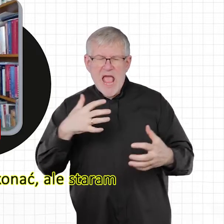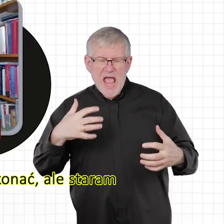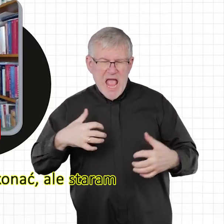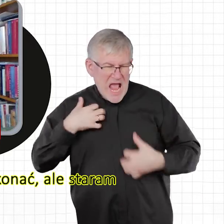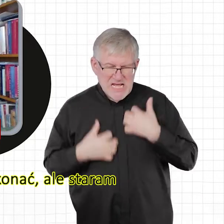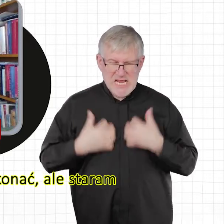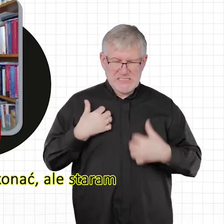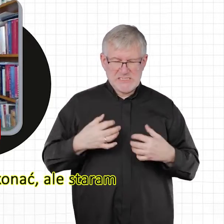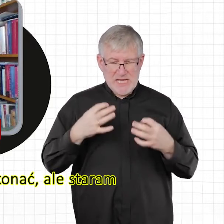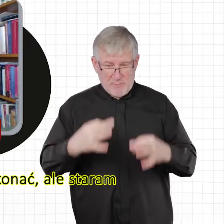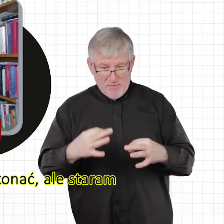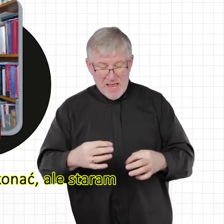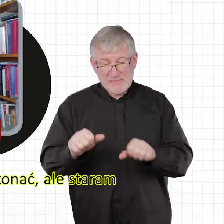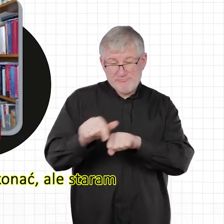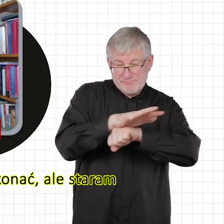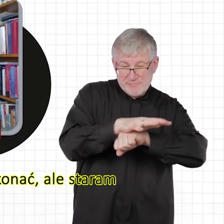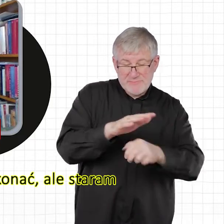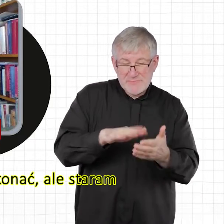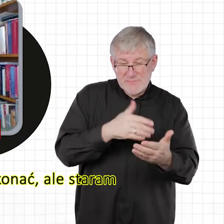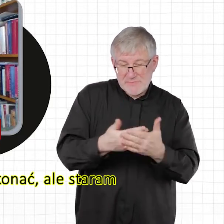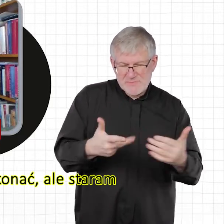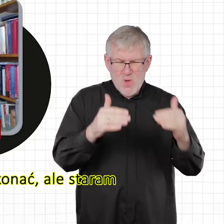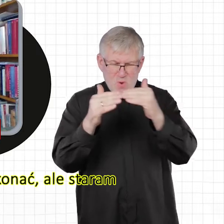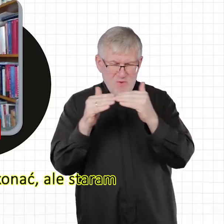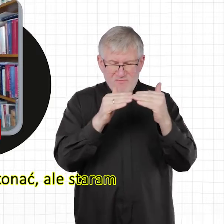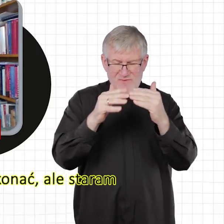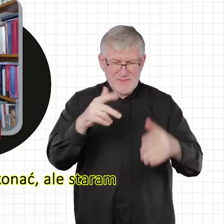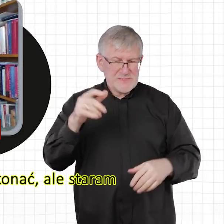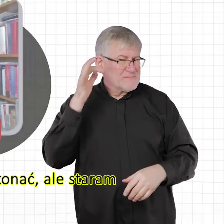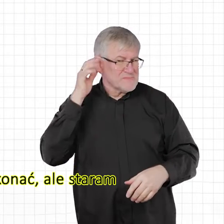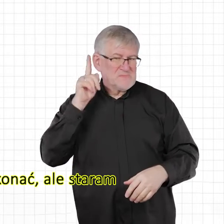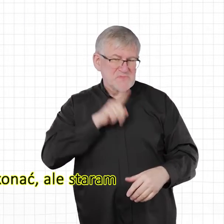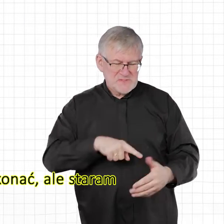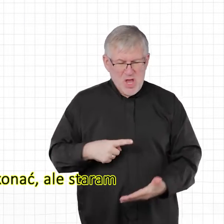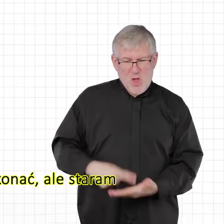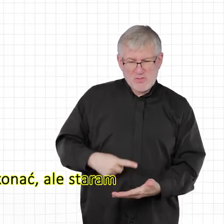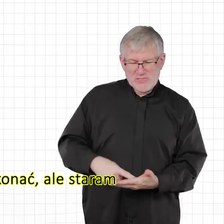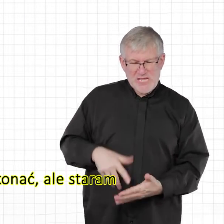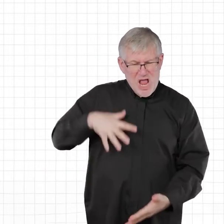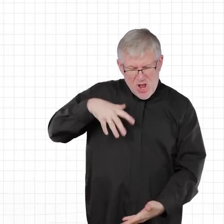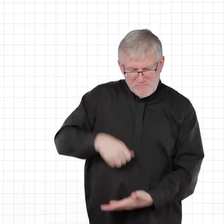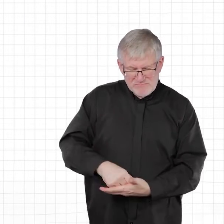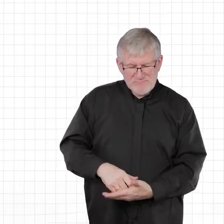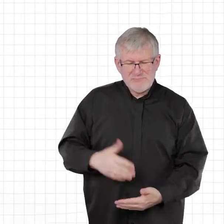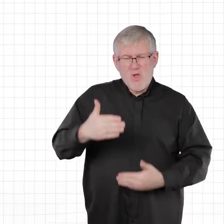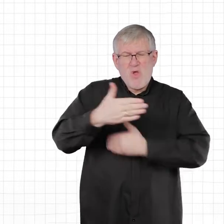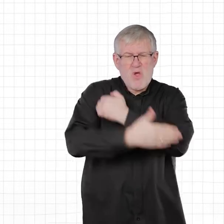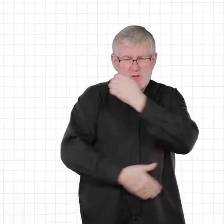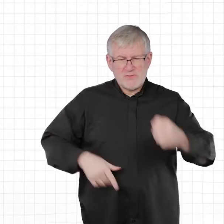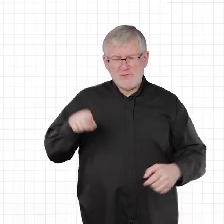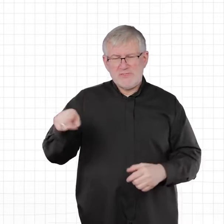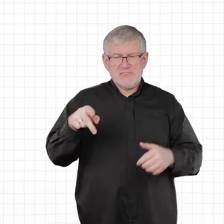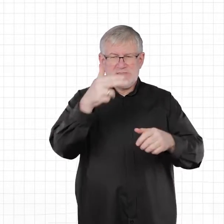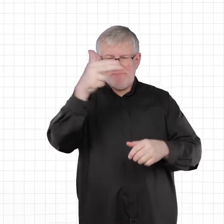Well, I'm not sure I can convince them all the time, but I try to think